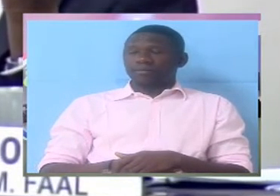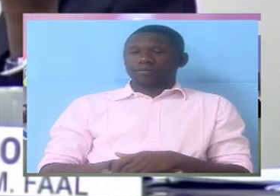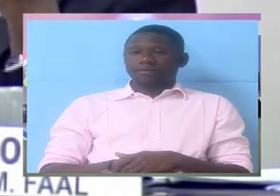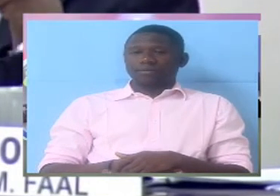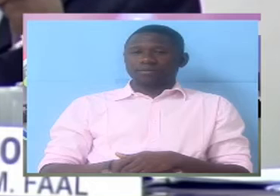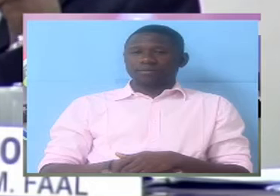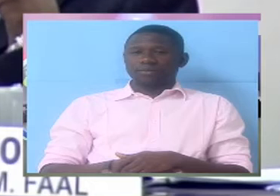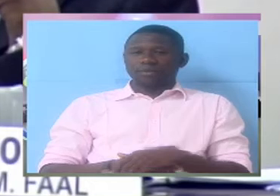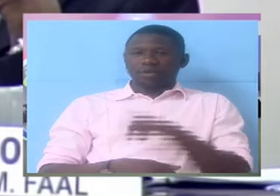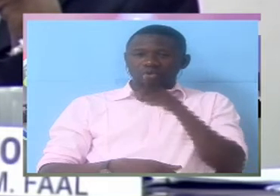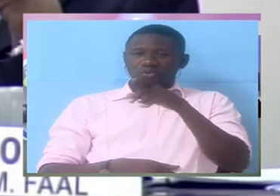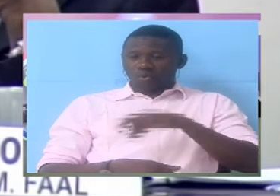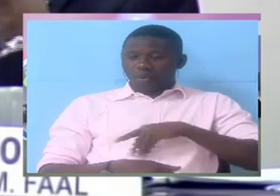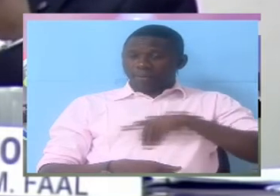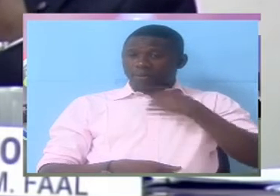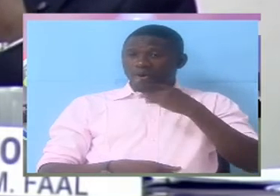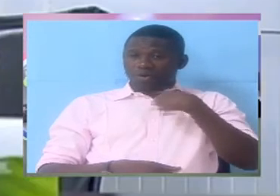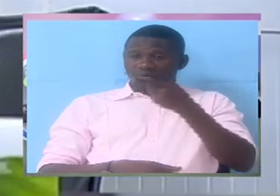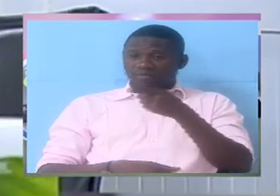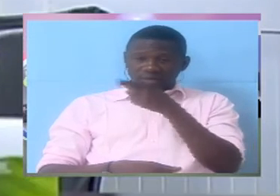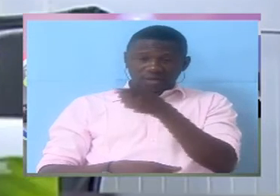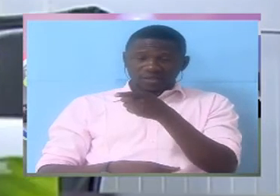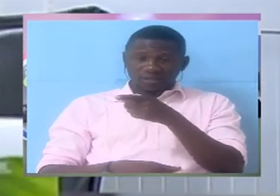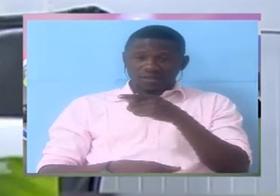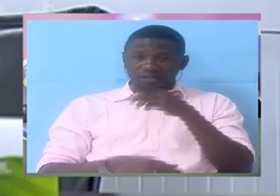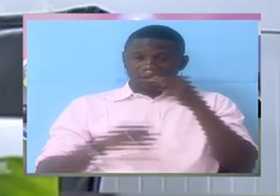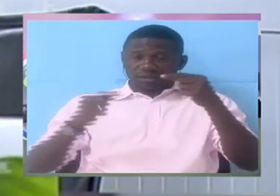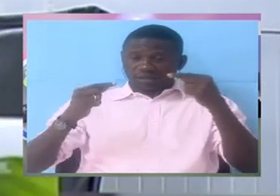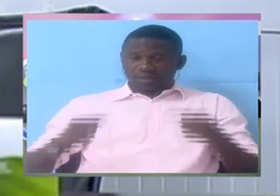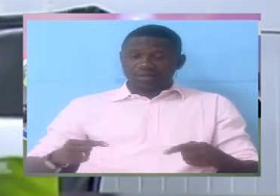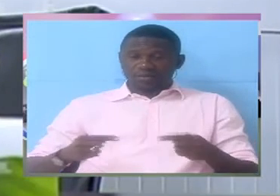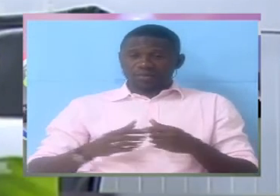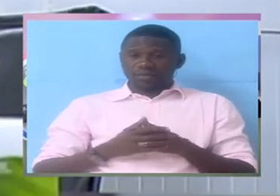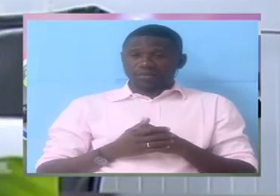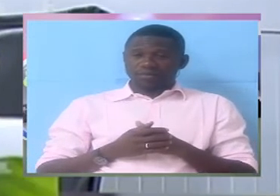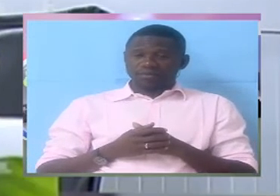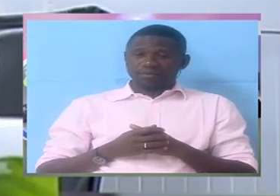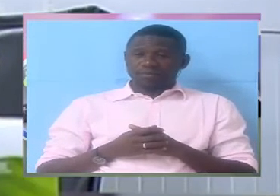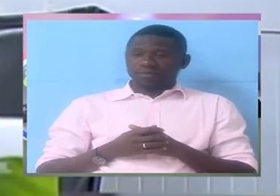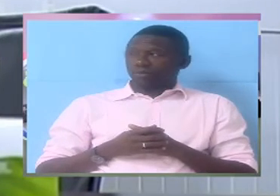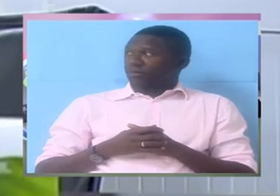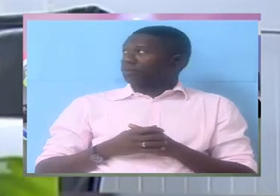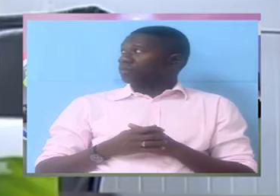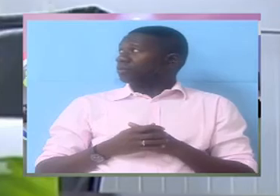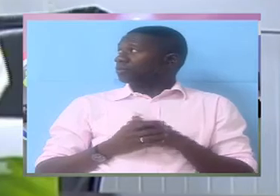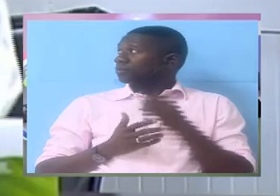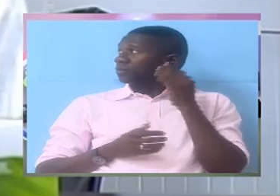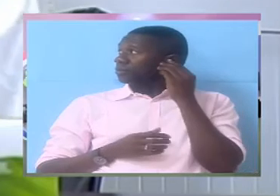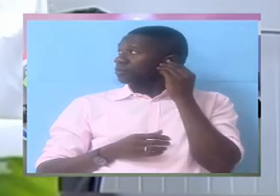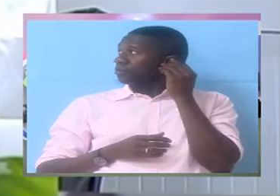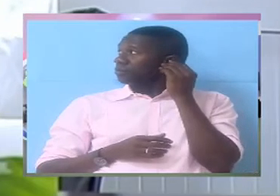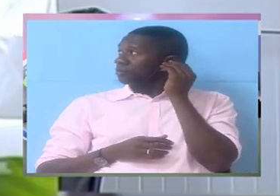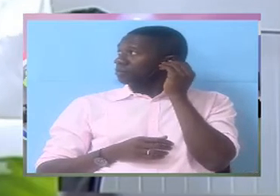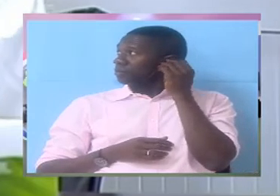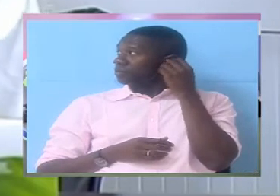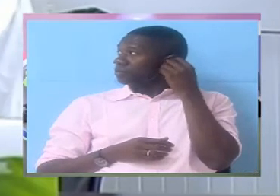Are you proud of that statement? But I'm proud of that statement. Yes.